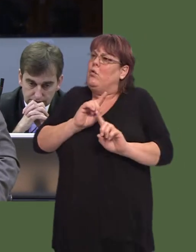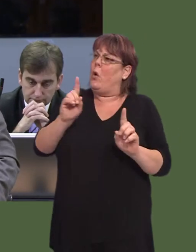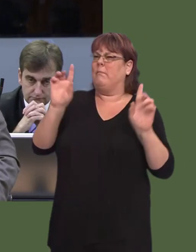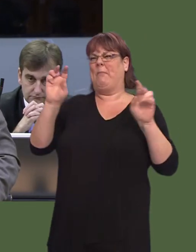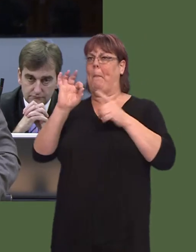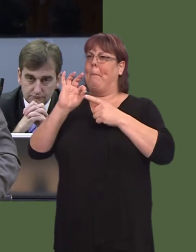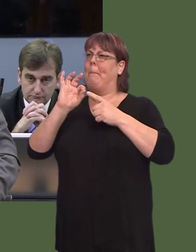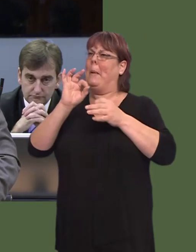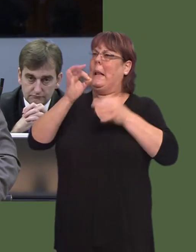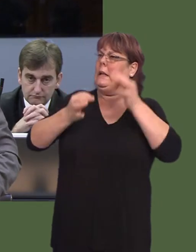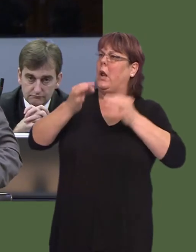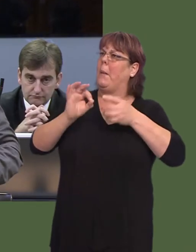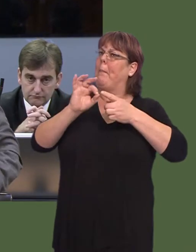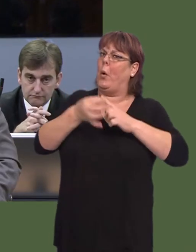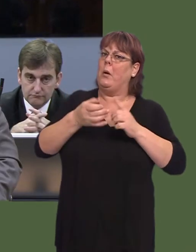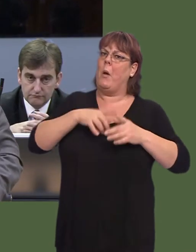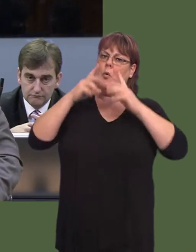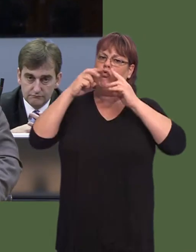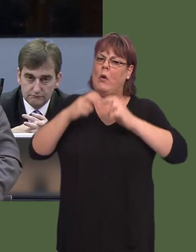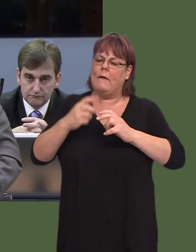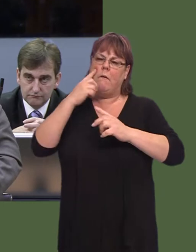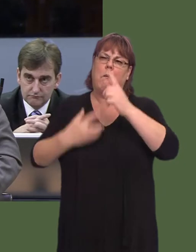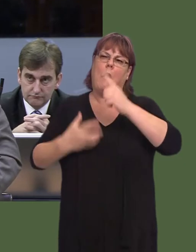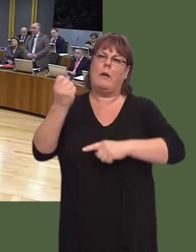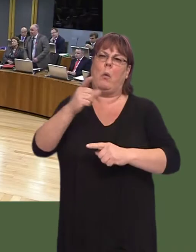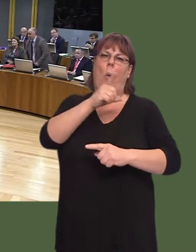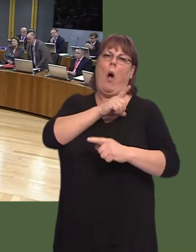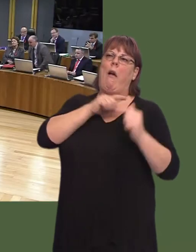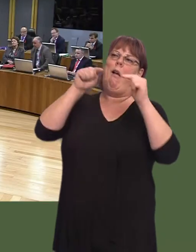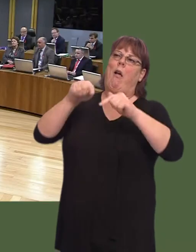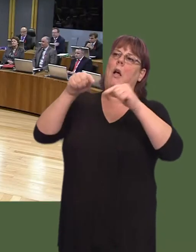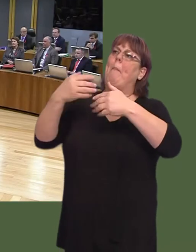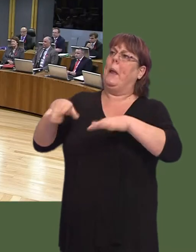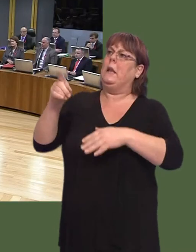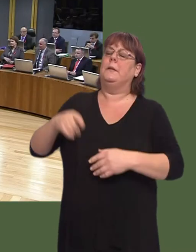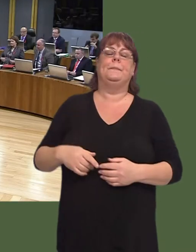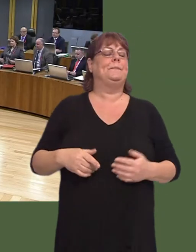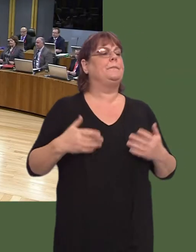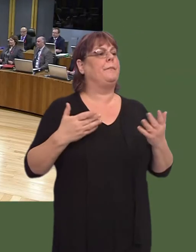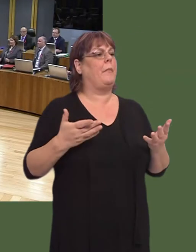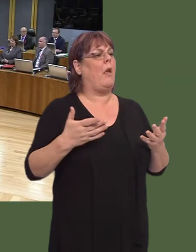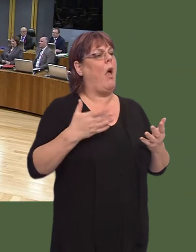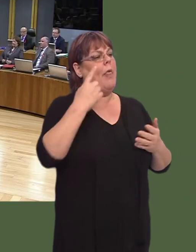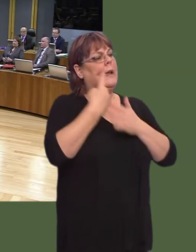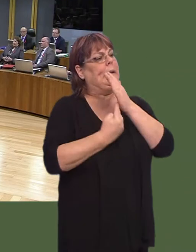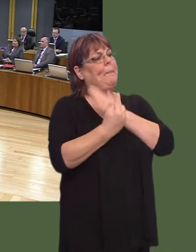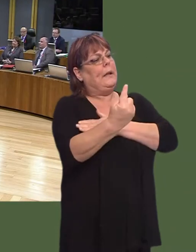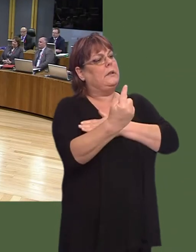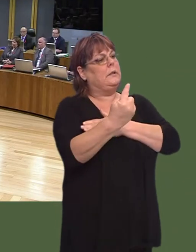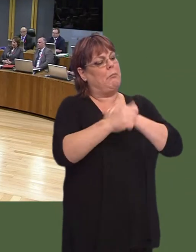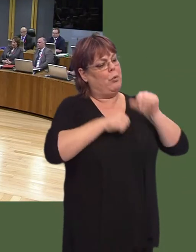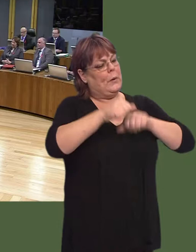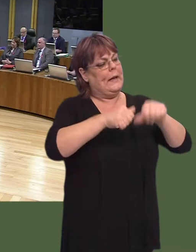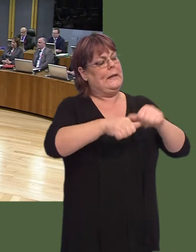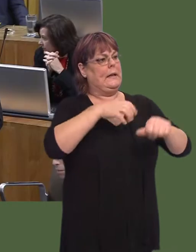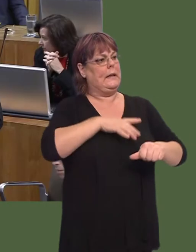I would suggest. It is merely trying to get to the bottom of the allegations that have been made. Well, I take the view that an independent process is the best way